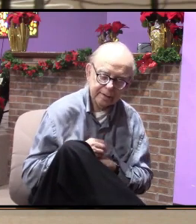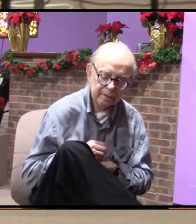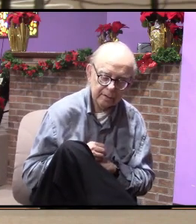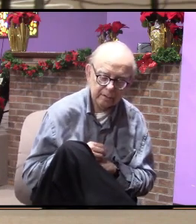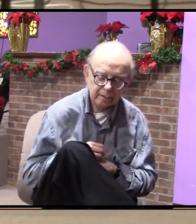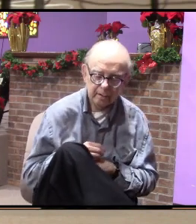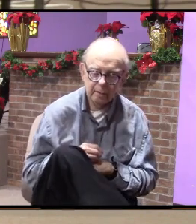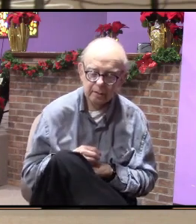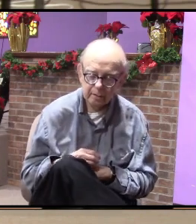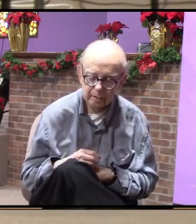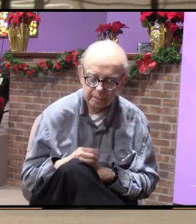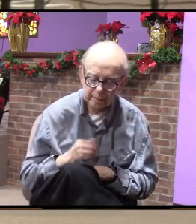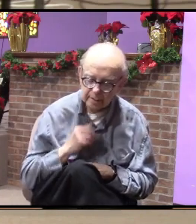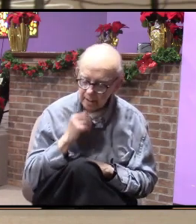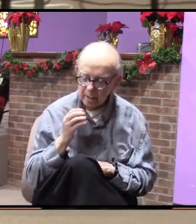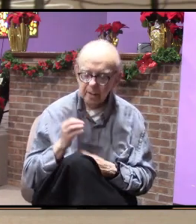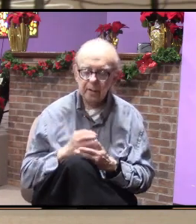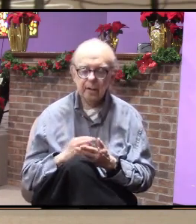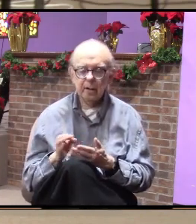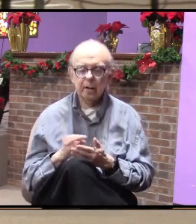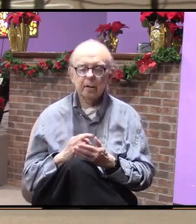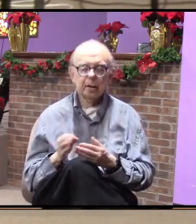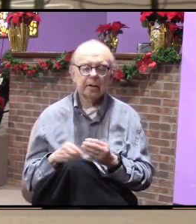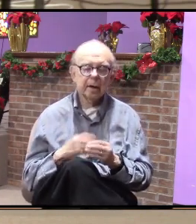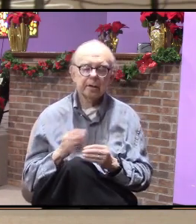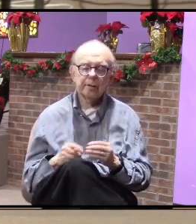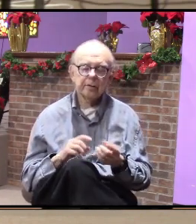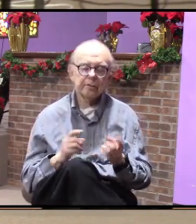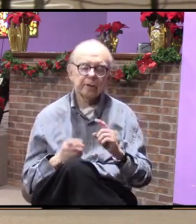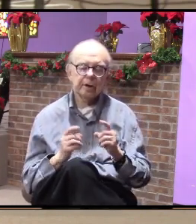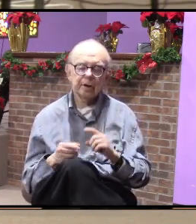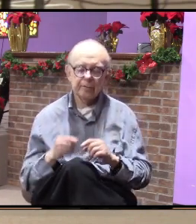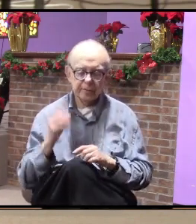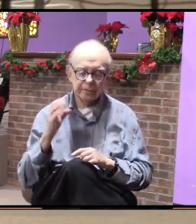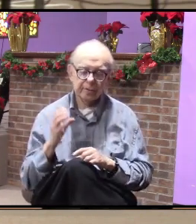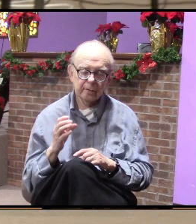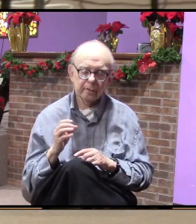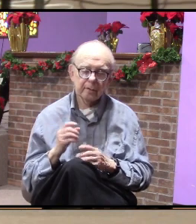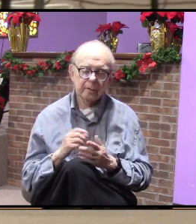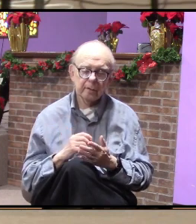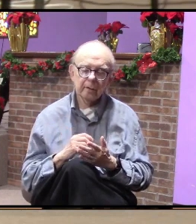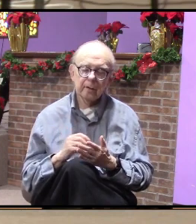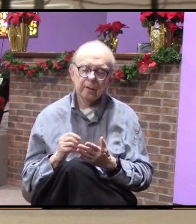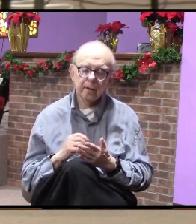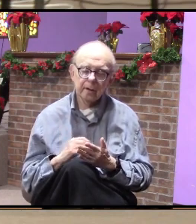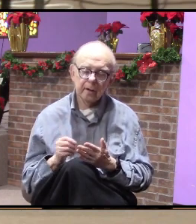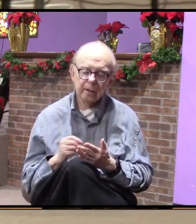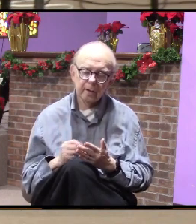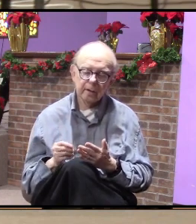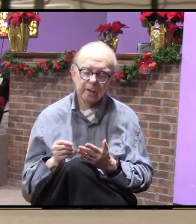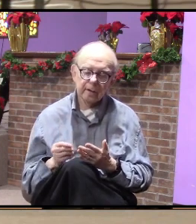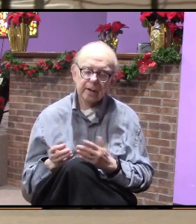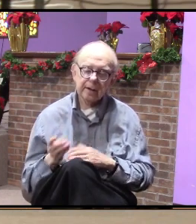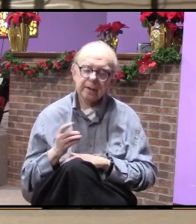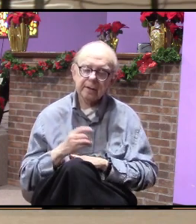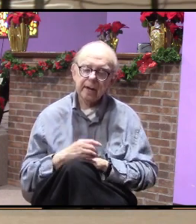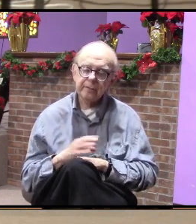weren't counting rotations of the sun. They were counting days and